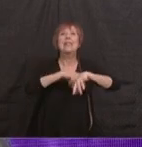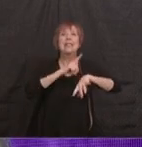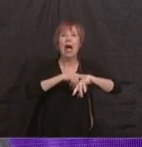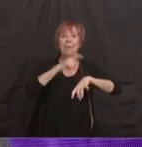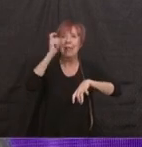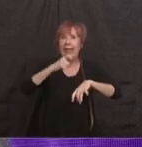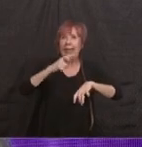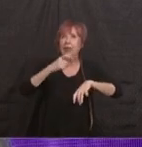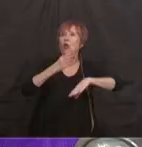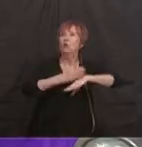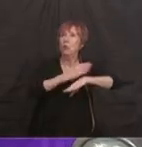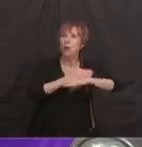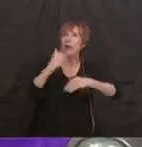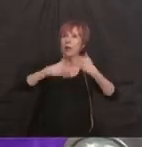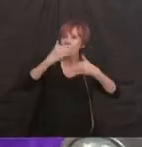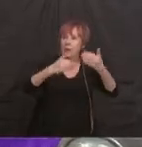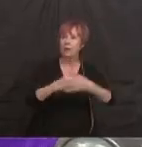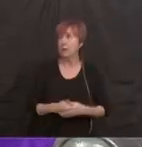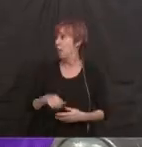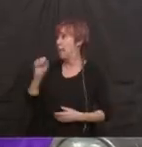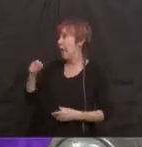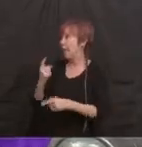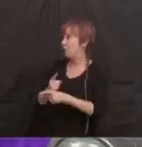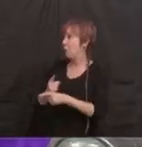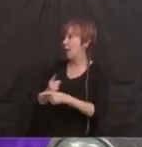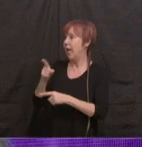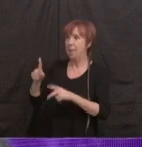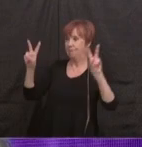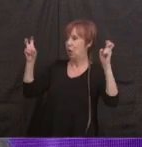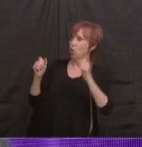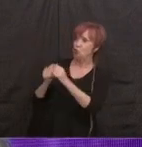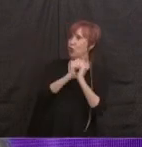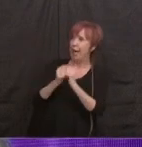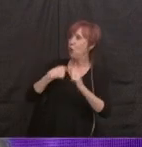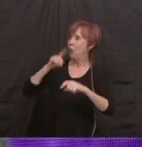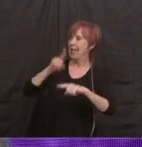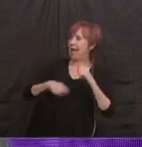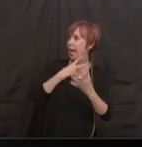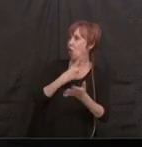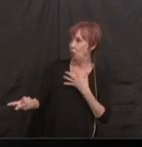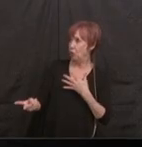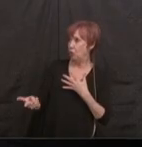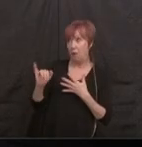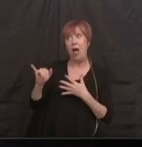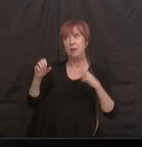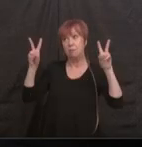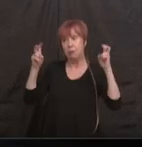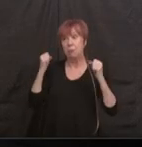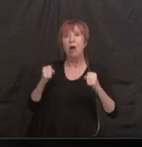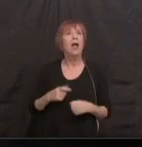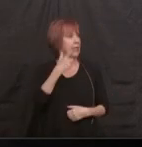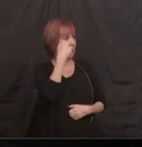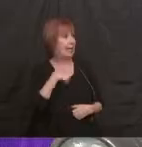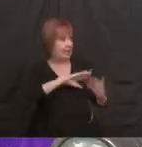time. And I think that's a huge thing that you're saying. Together we can't lose. Right. I think that's such a powerful statement. It's a community. It is a community, and